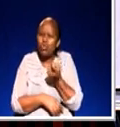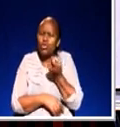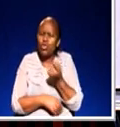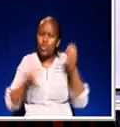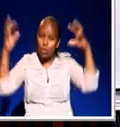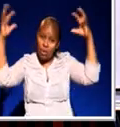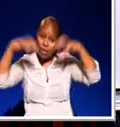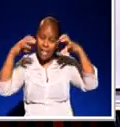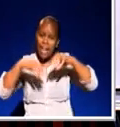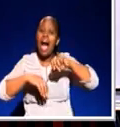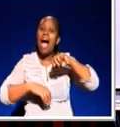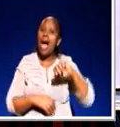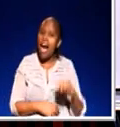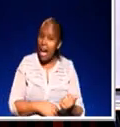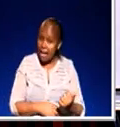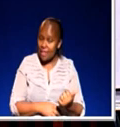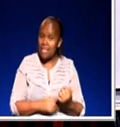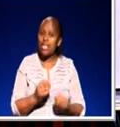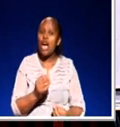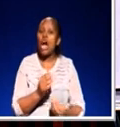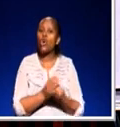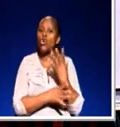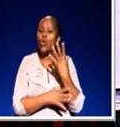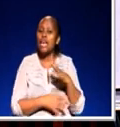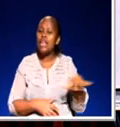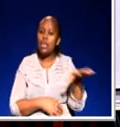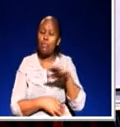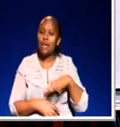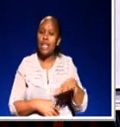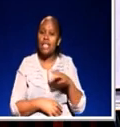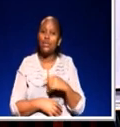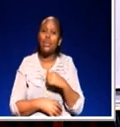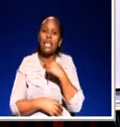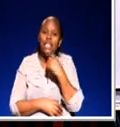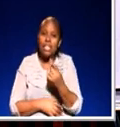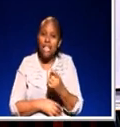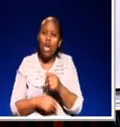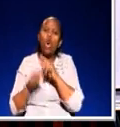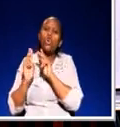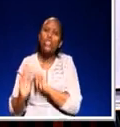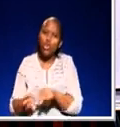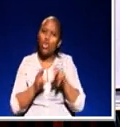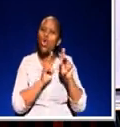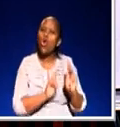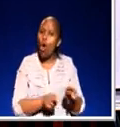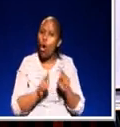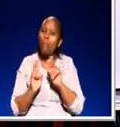rainfall. Others are growing in places that we can refer to as normal